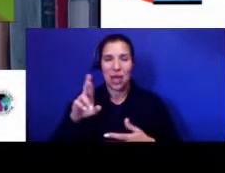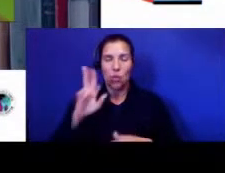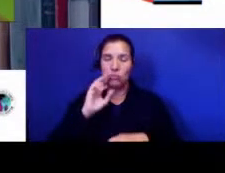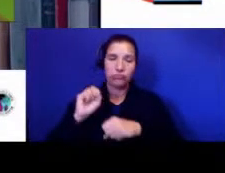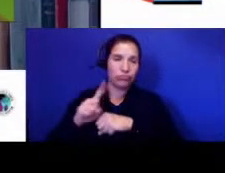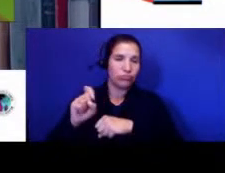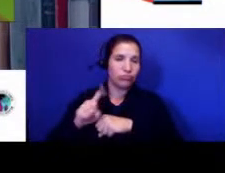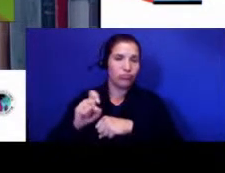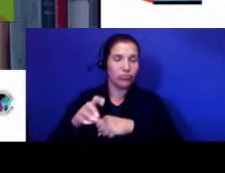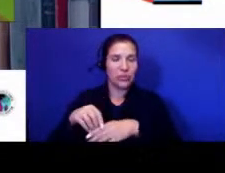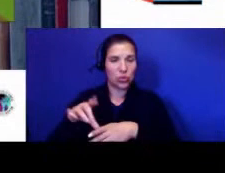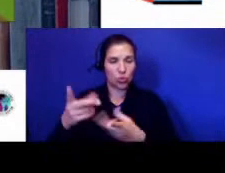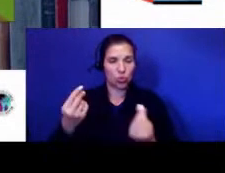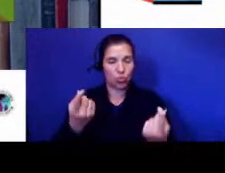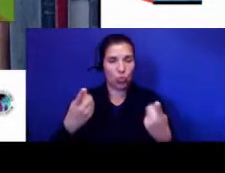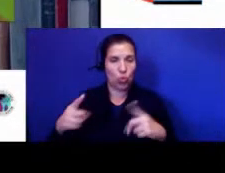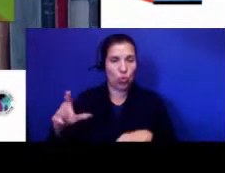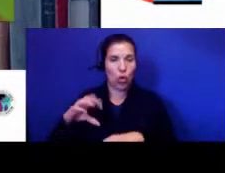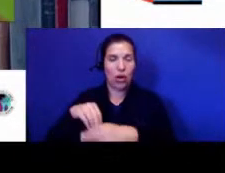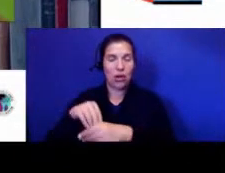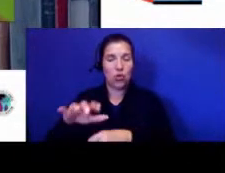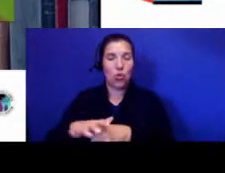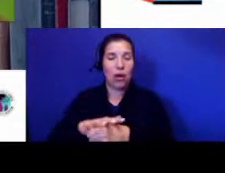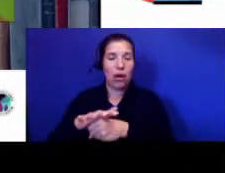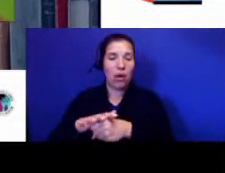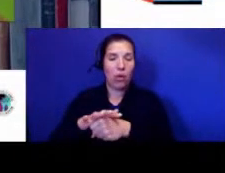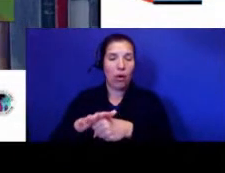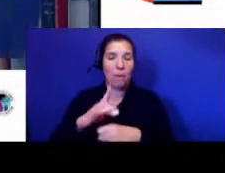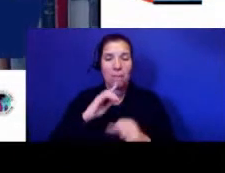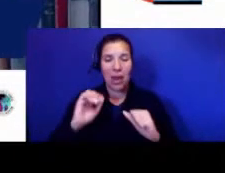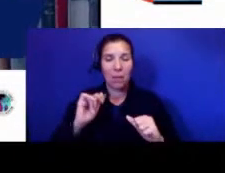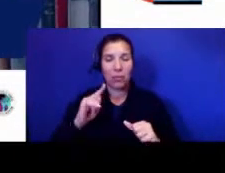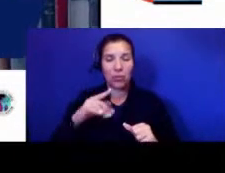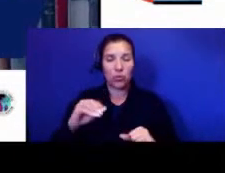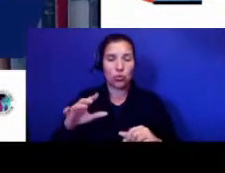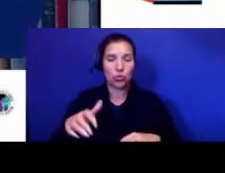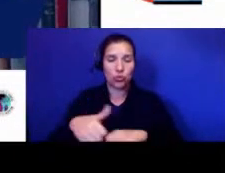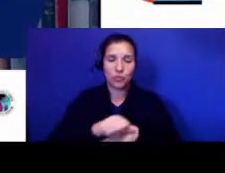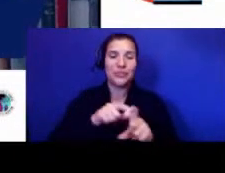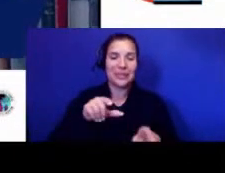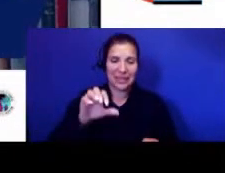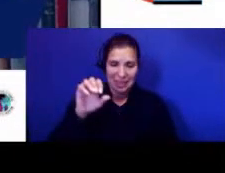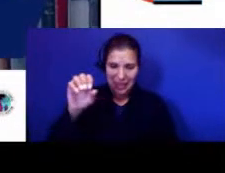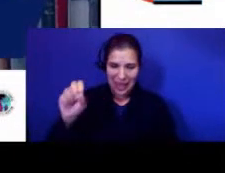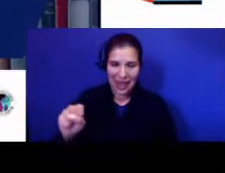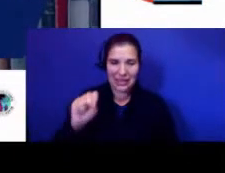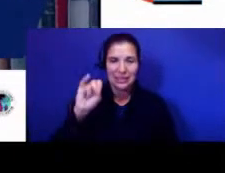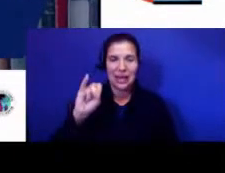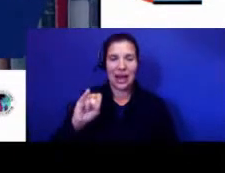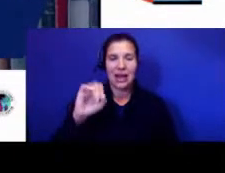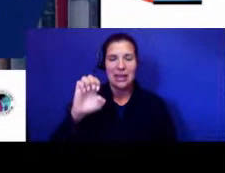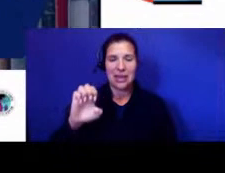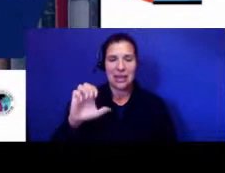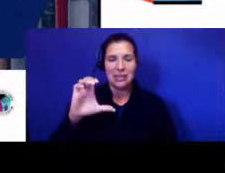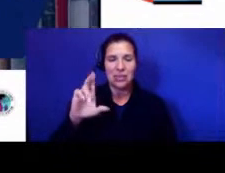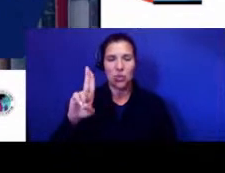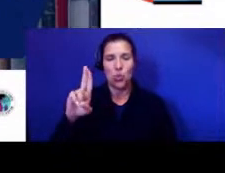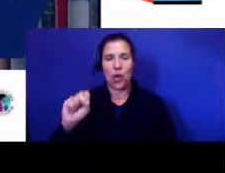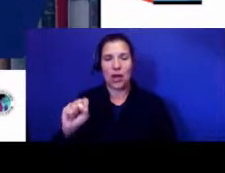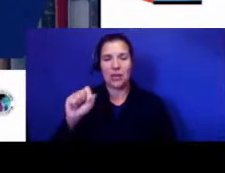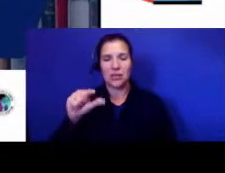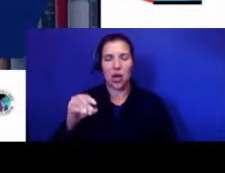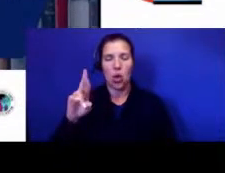your area to be able to take action, write your local congressperson and let